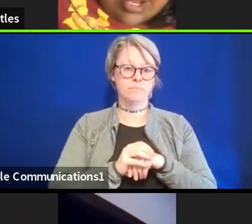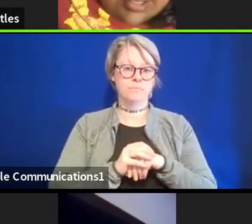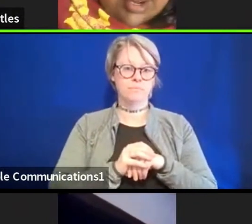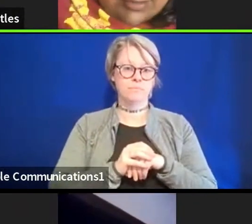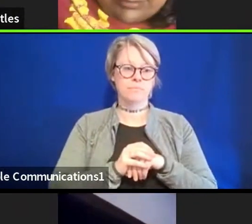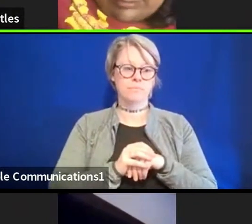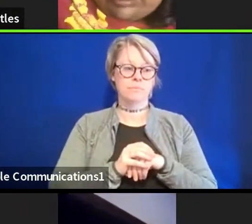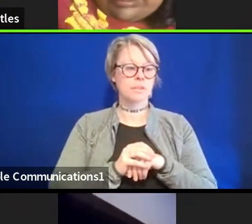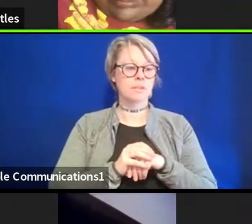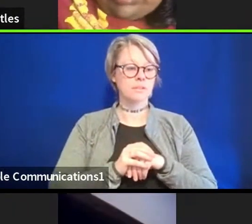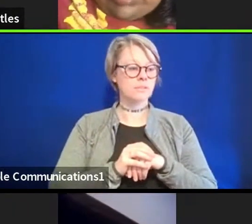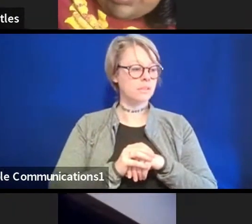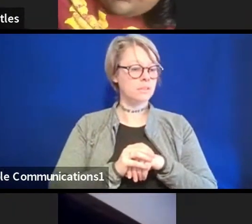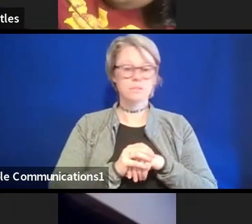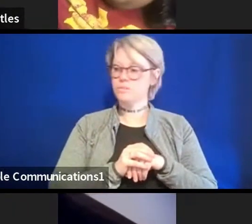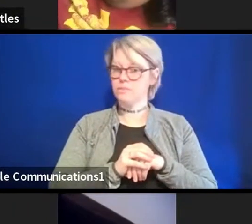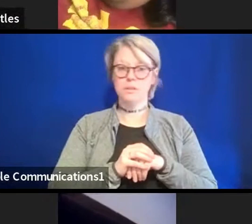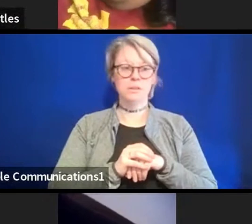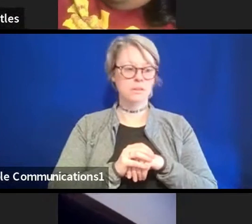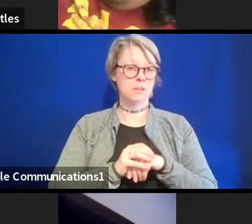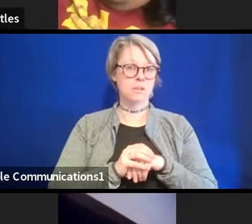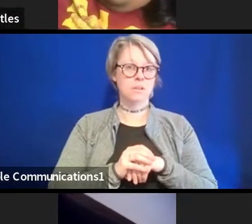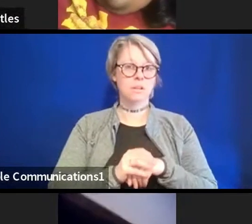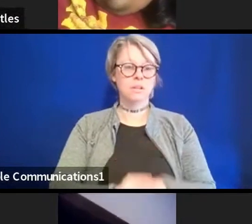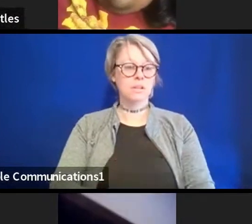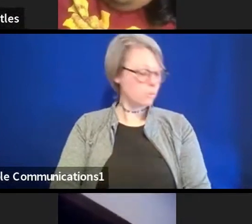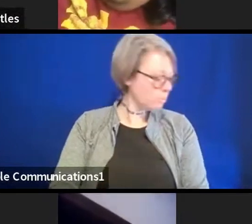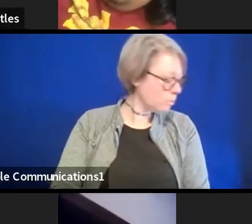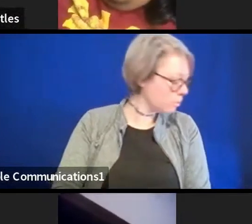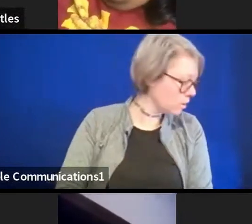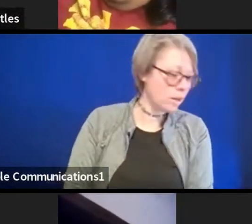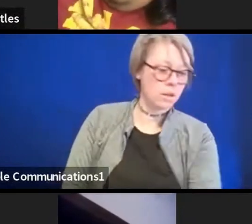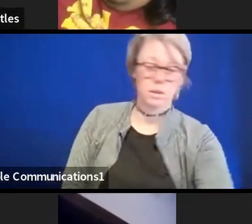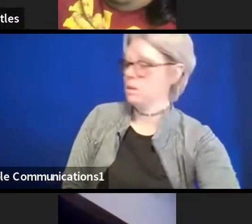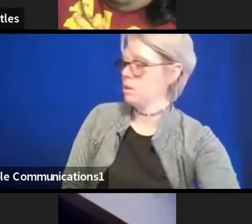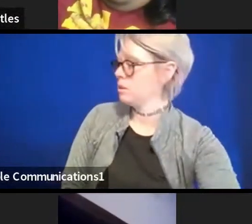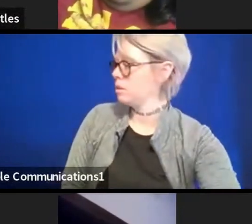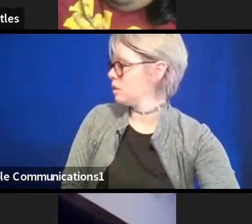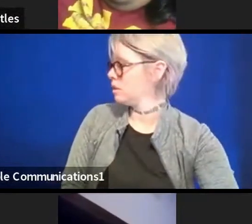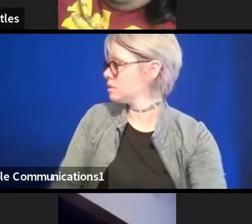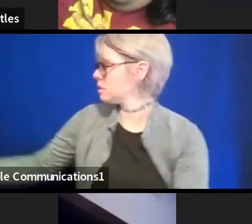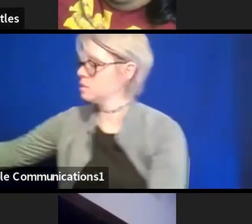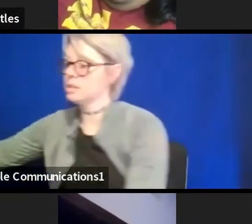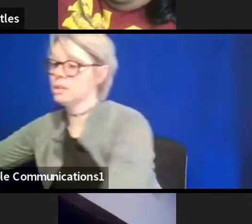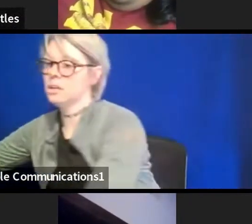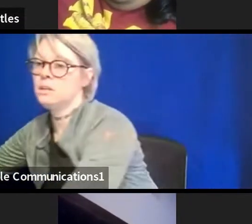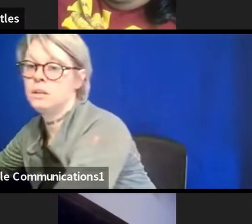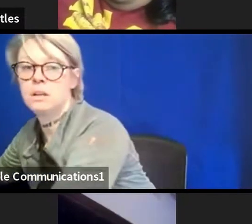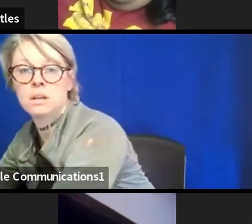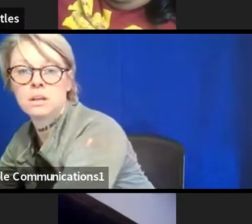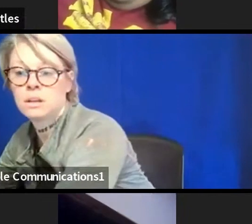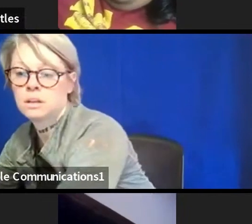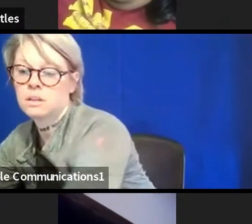and all that stuff. Has there ever been a time, Skittles, when you've had to go to the doctors or the hospital or an